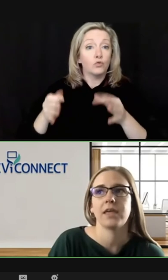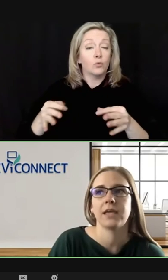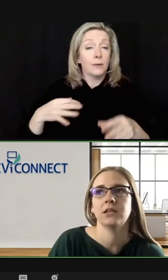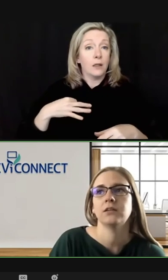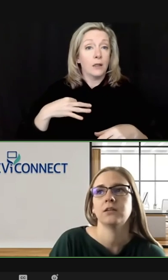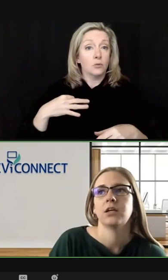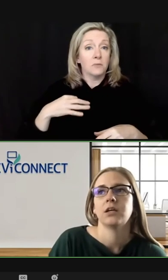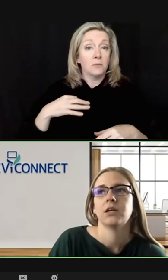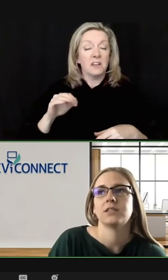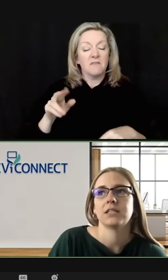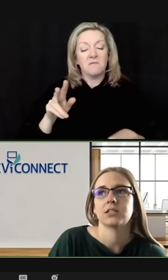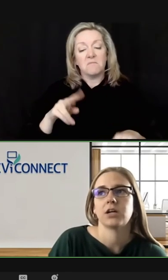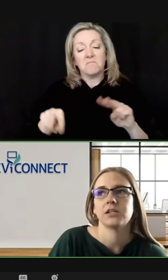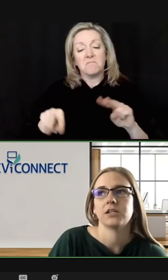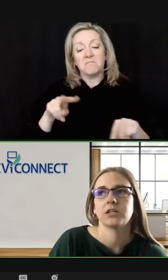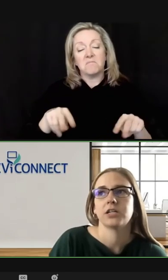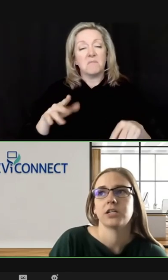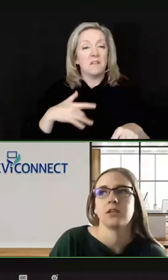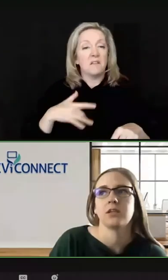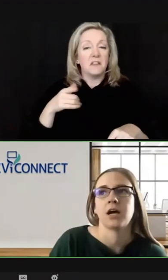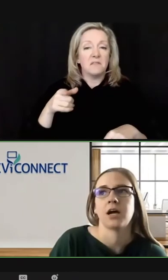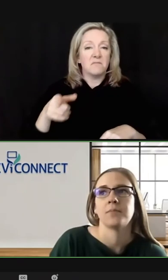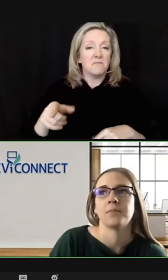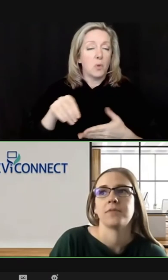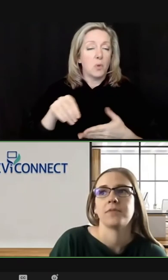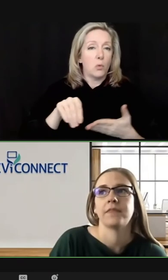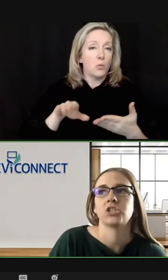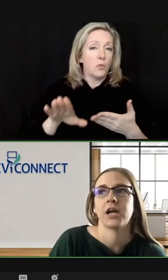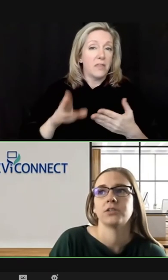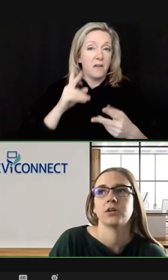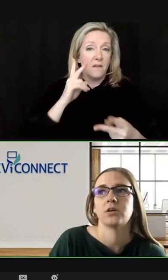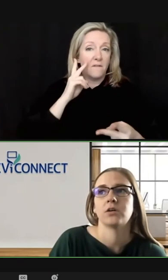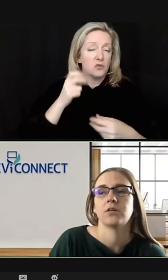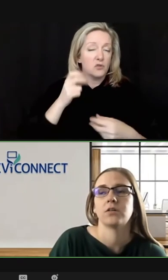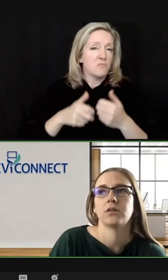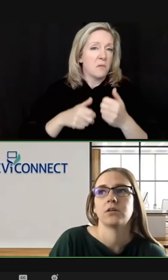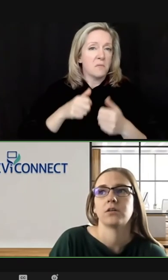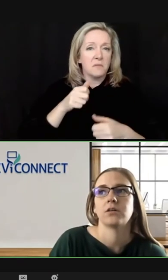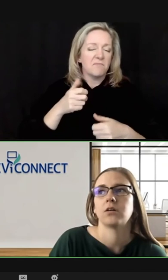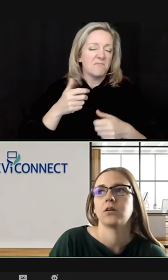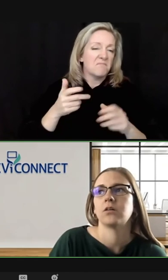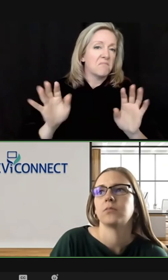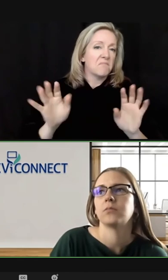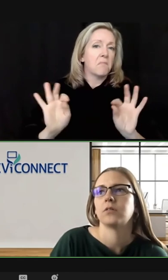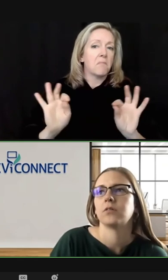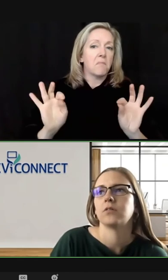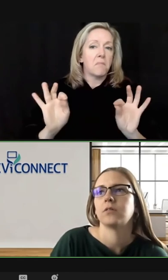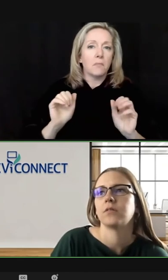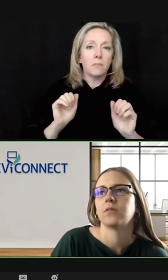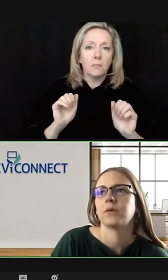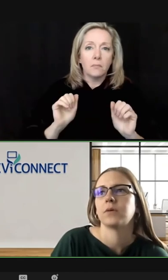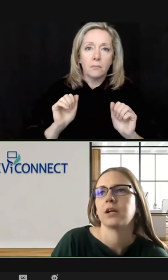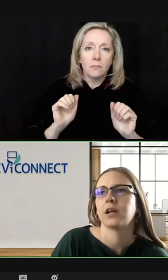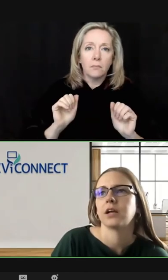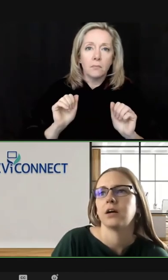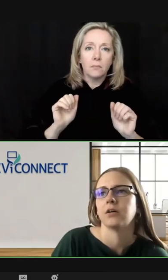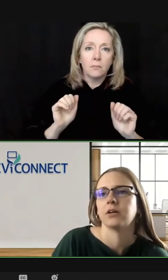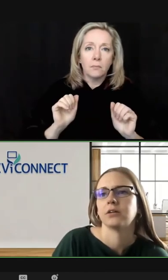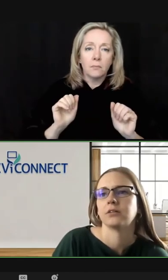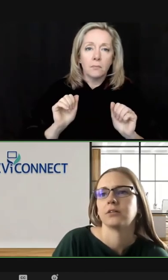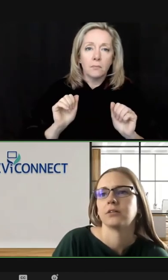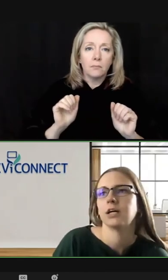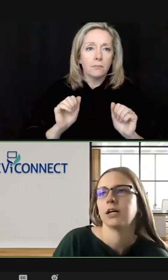fall within the state's criteria or conditions, then the child, oh, where did